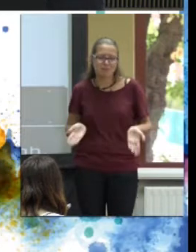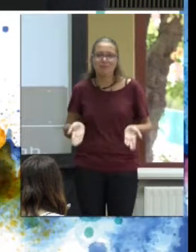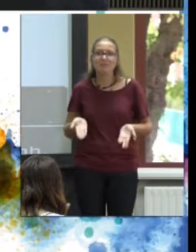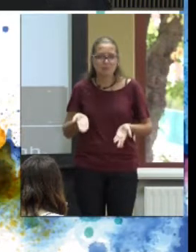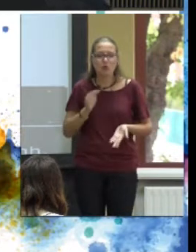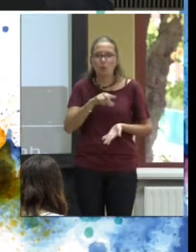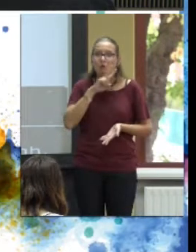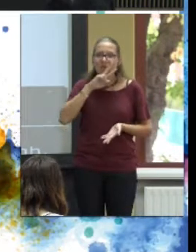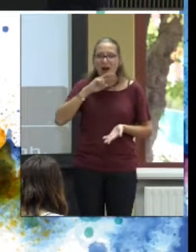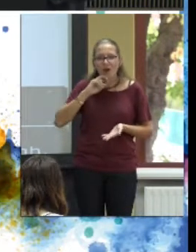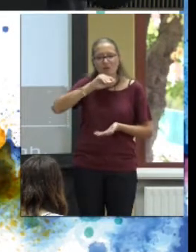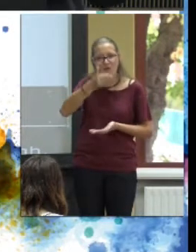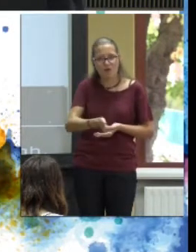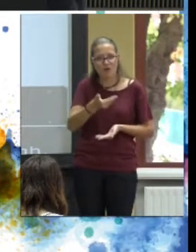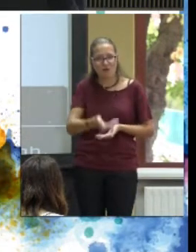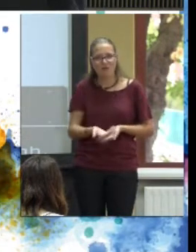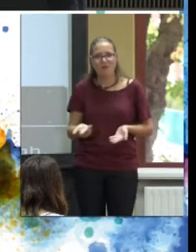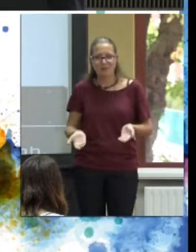value.